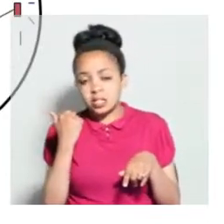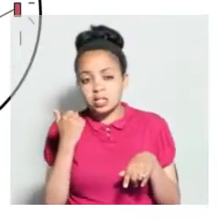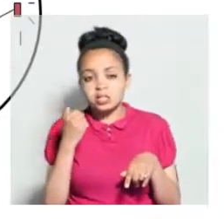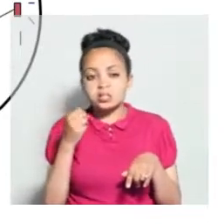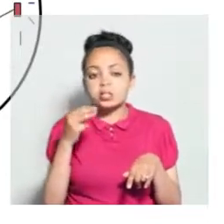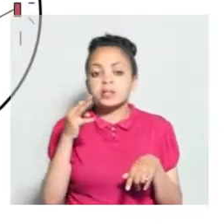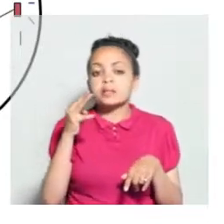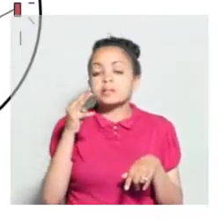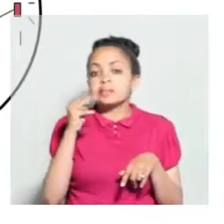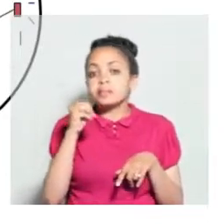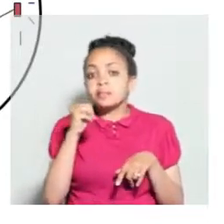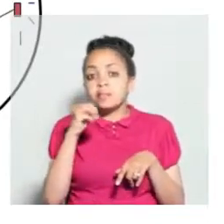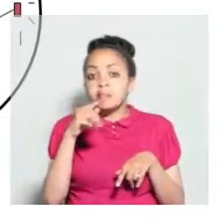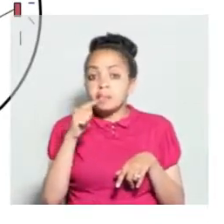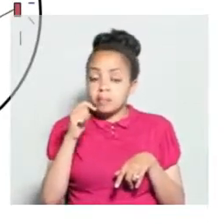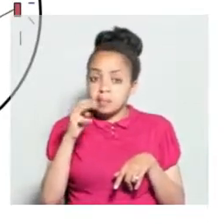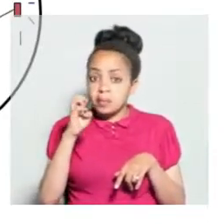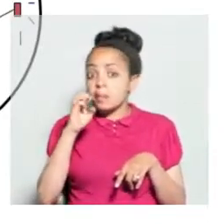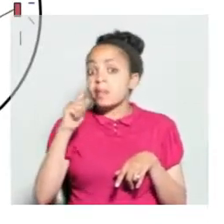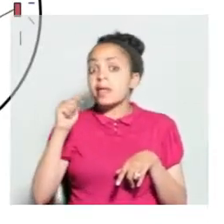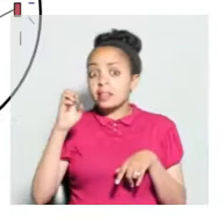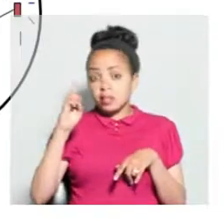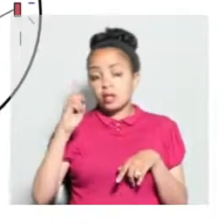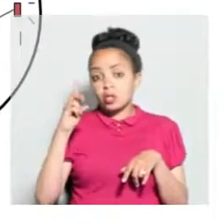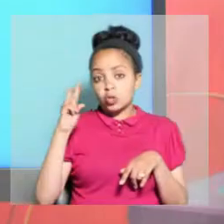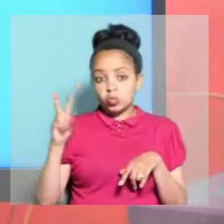is metaphase II.